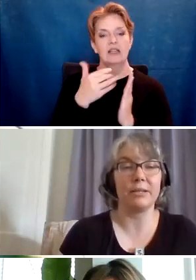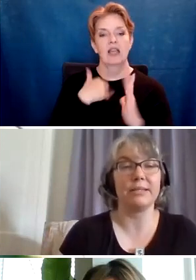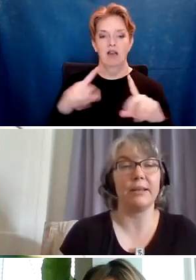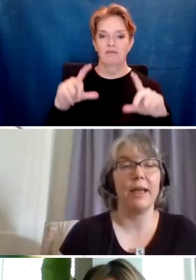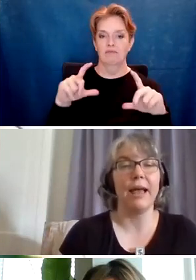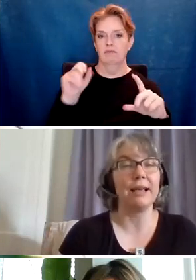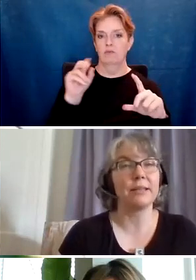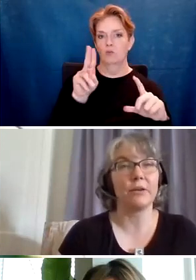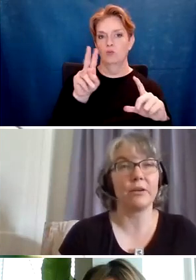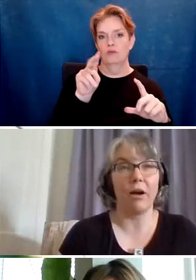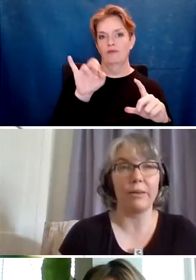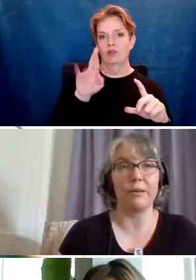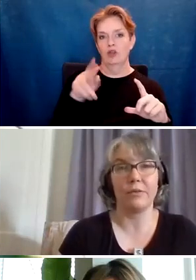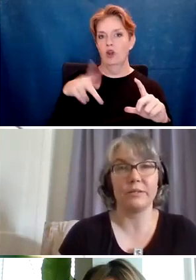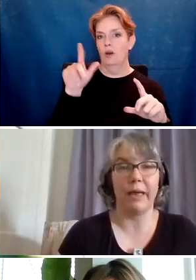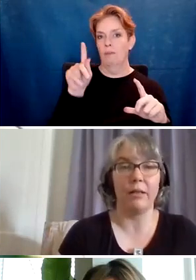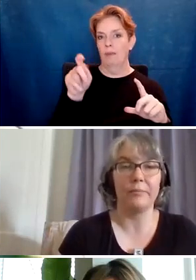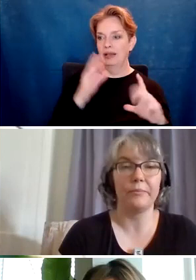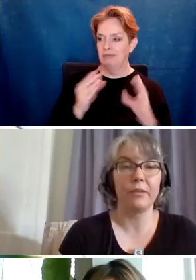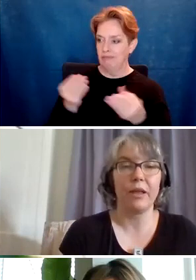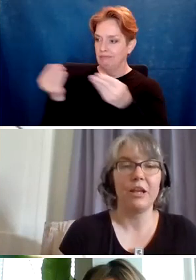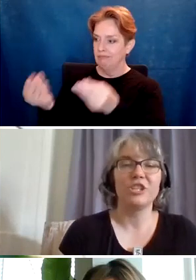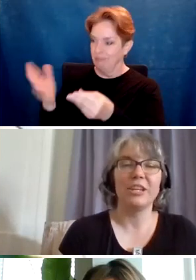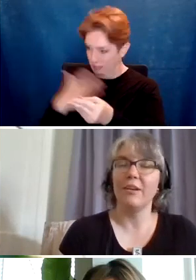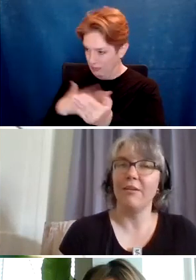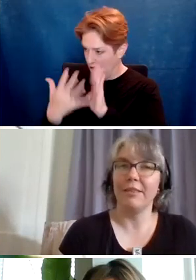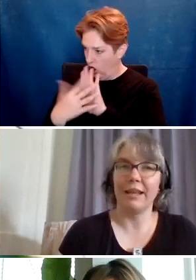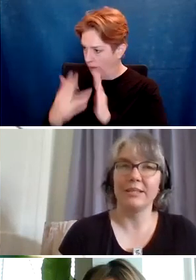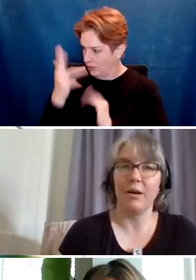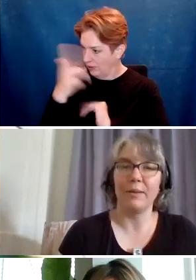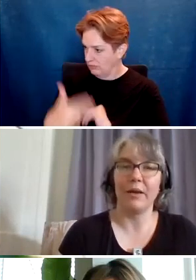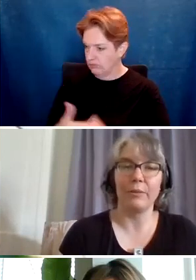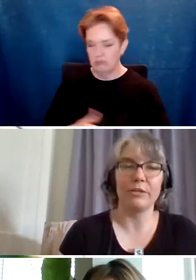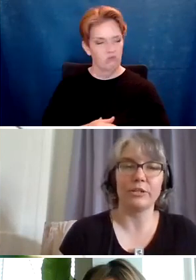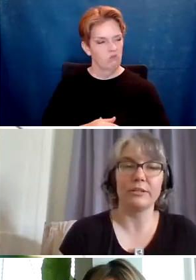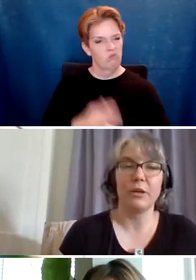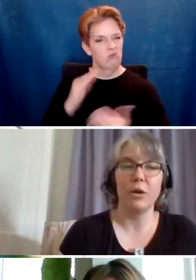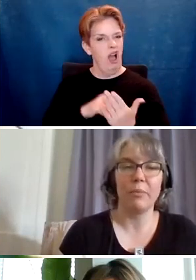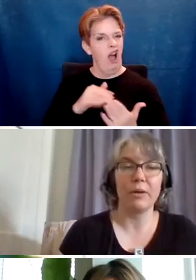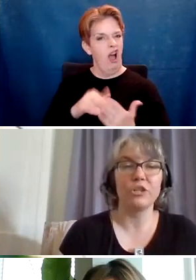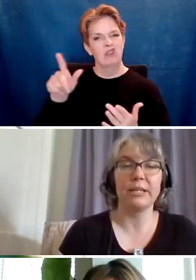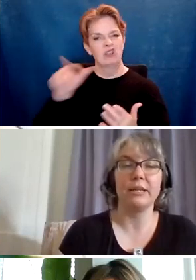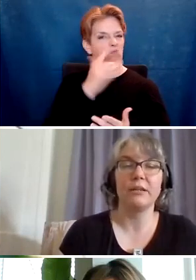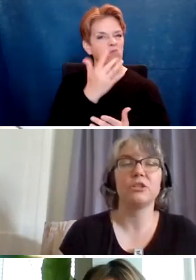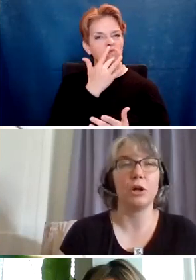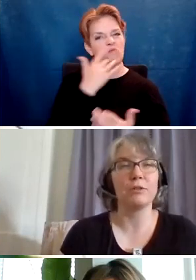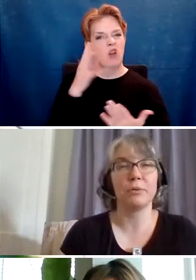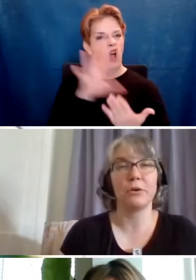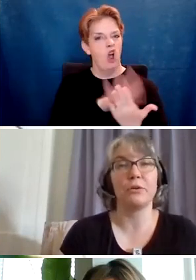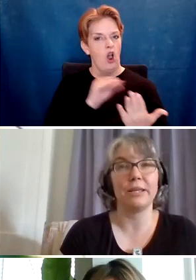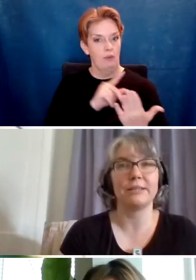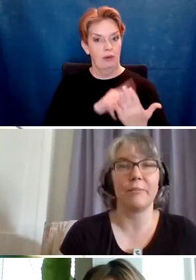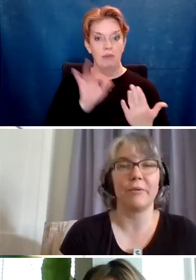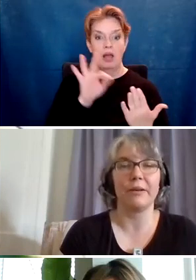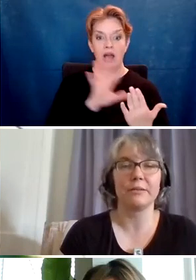to Clementine, asking her to copy it for this panel. She didn't often like to copy other images, but when she did, she always put